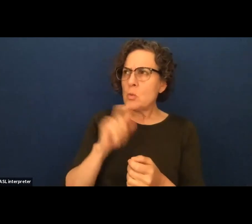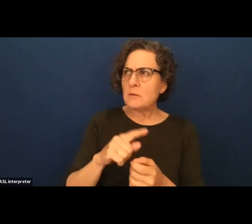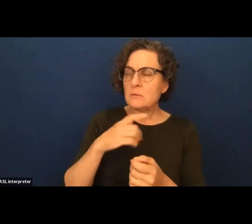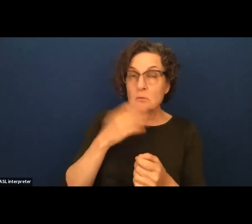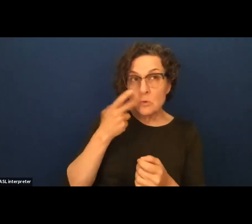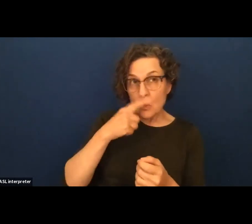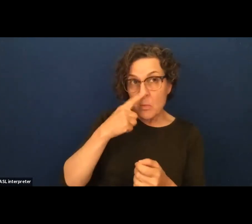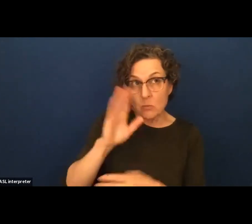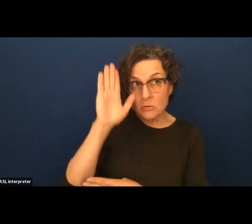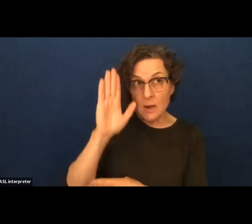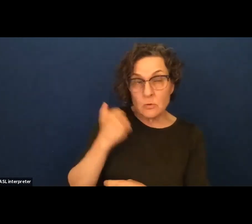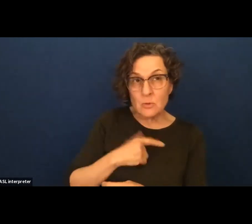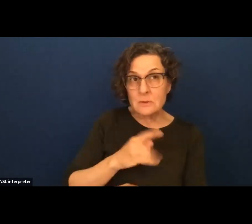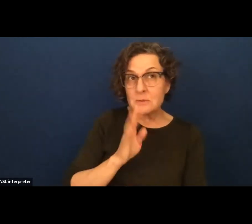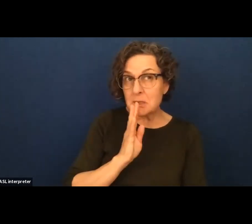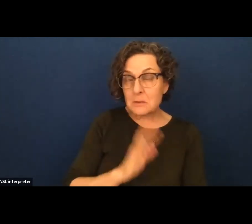speak.